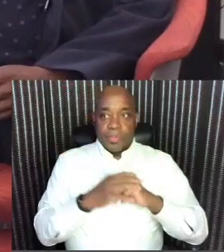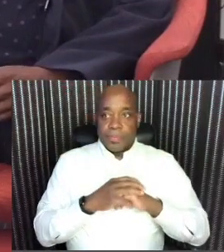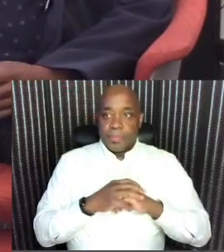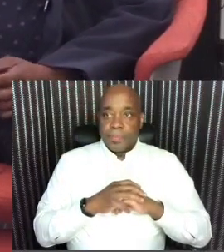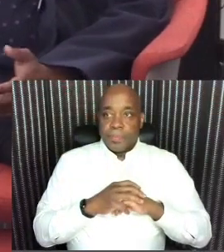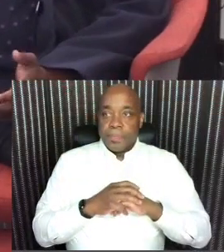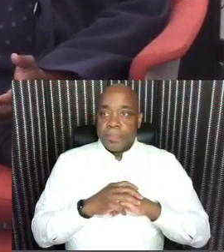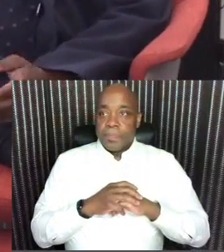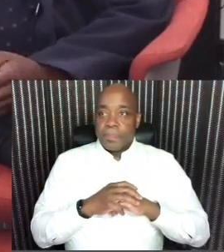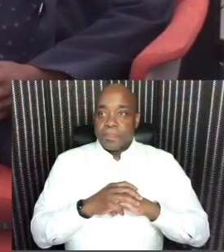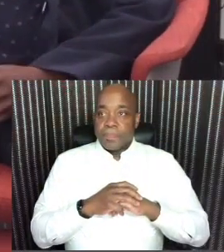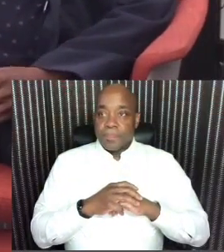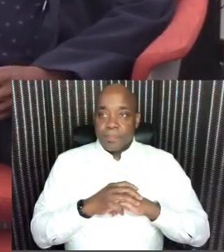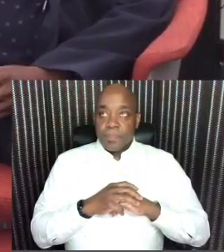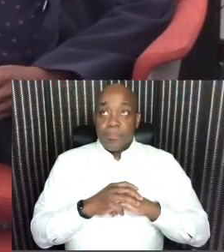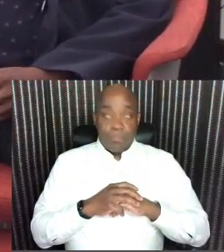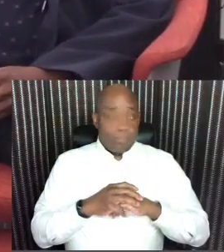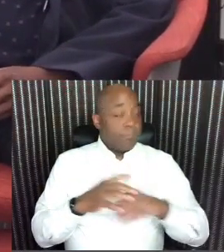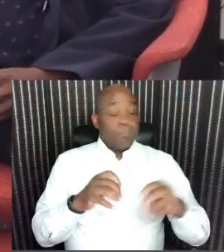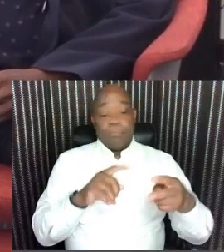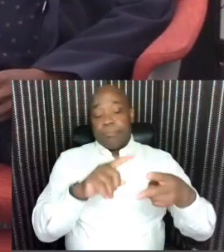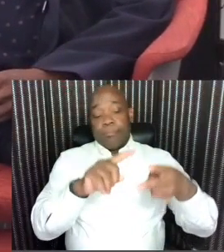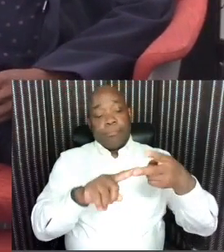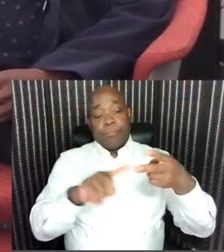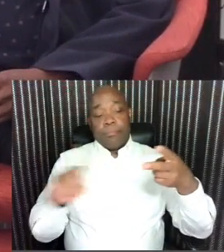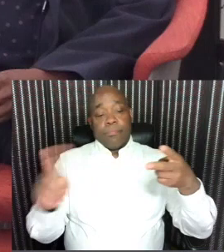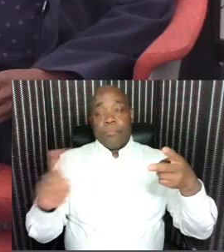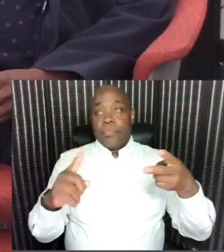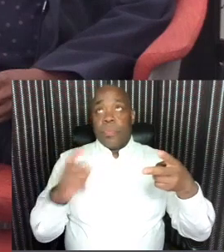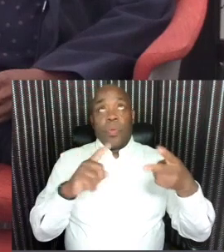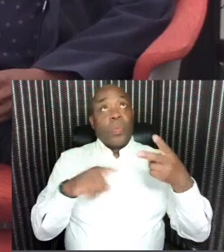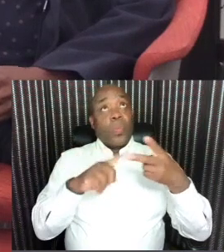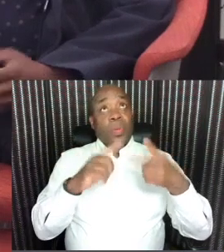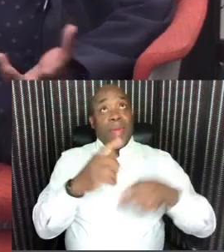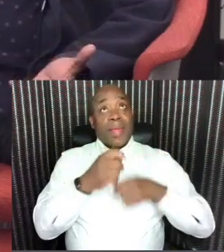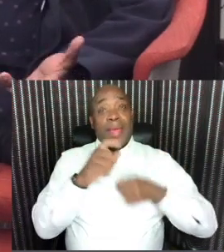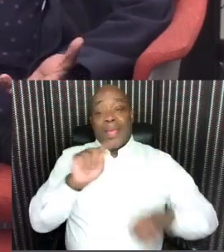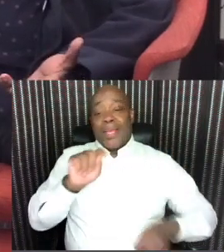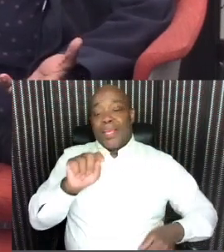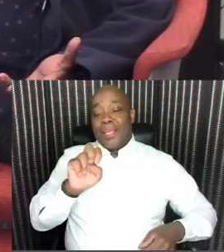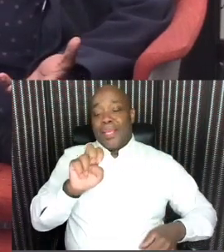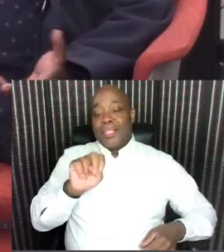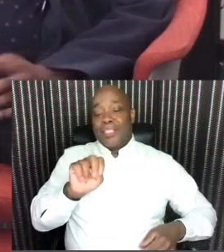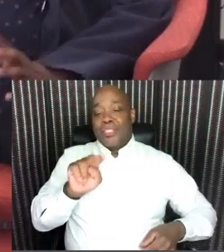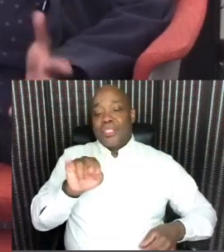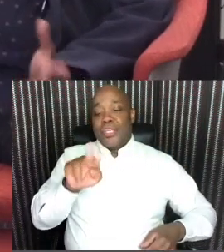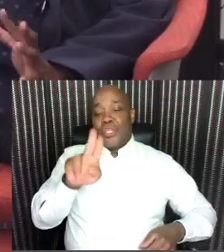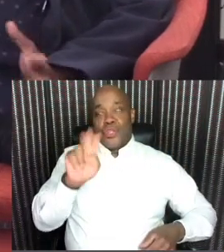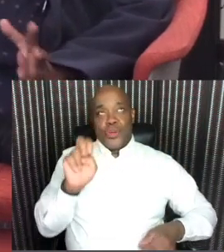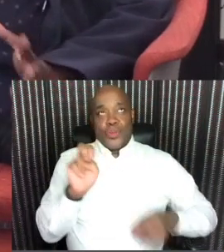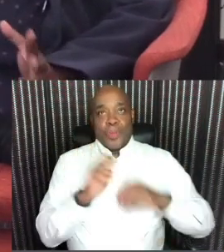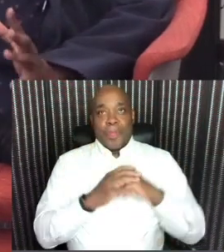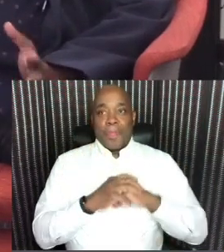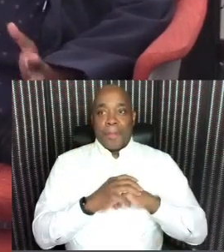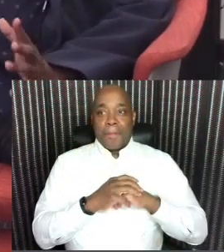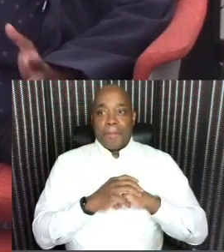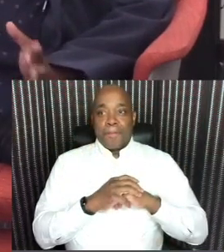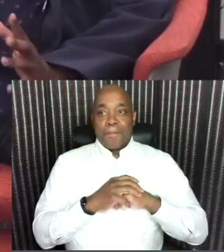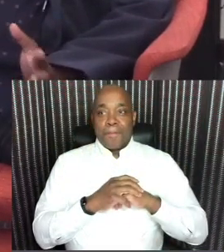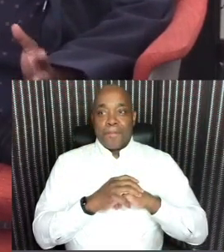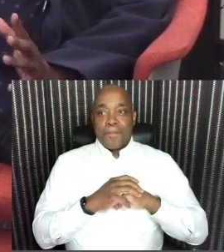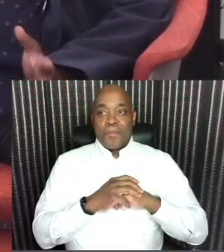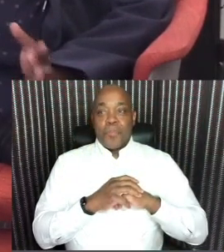But another answer is when I got tenure. Because like, they had to rewrite